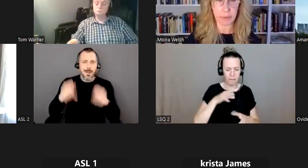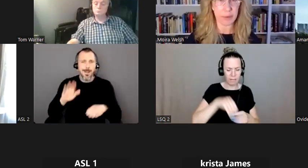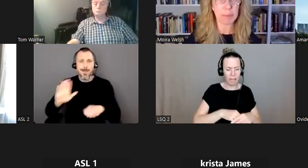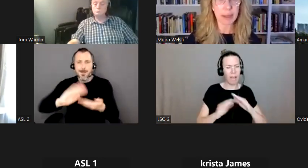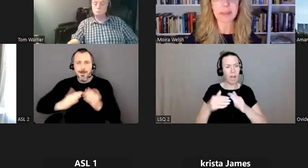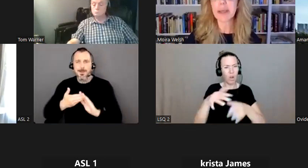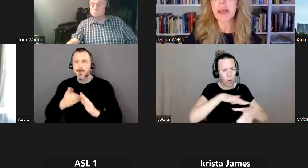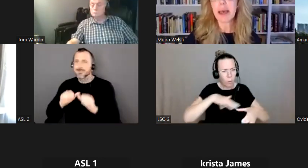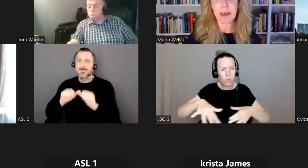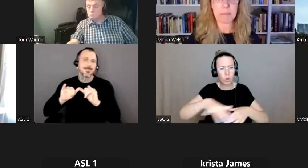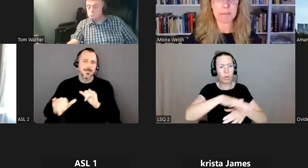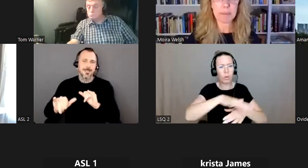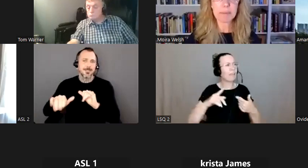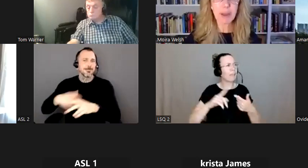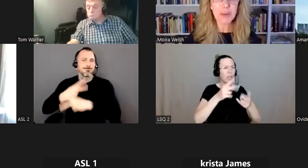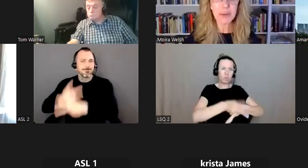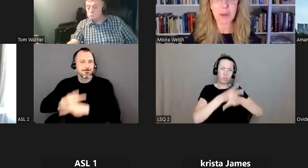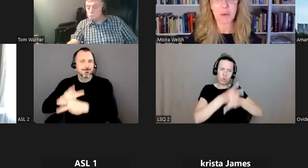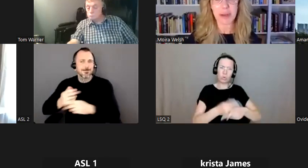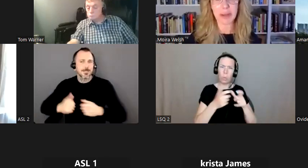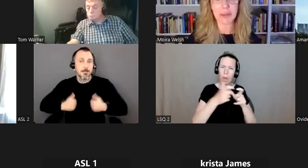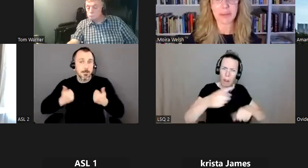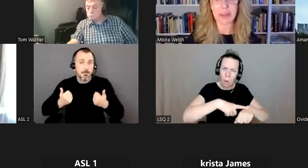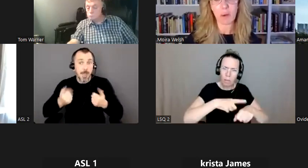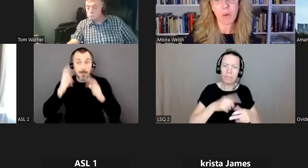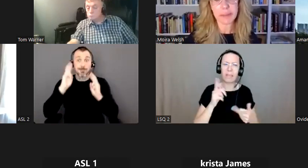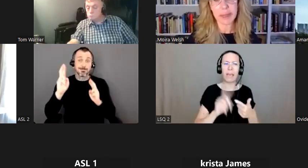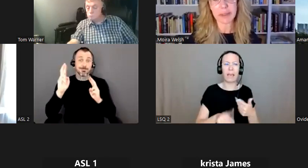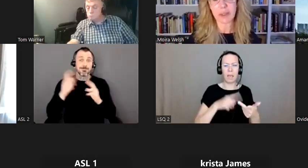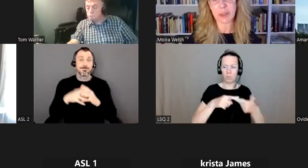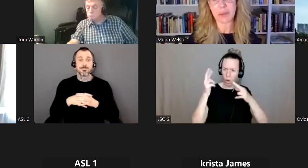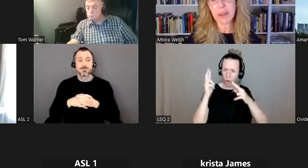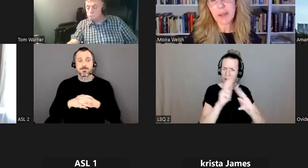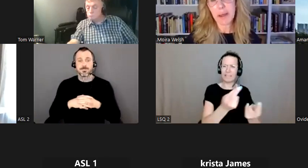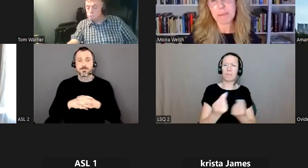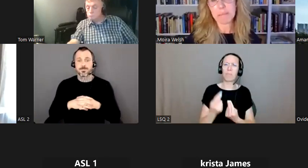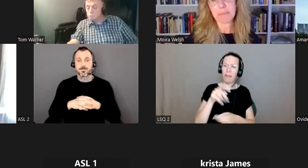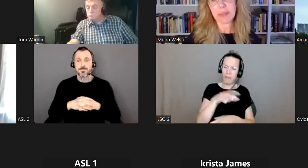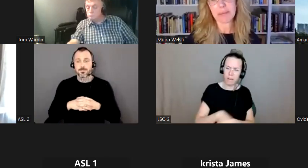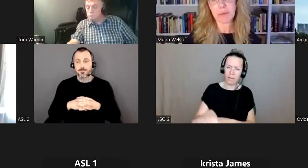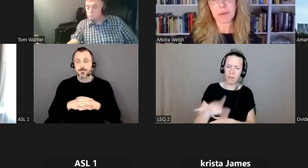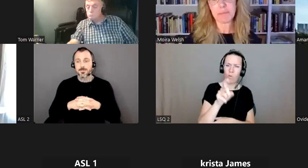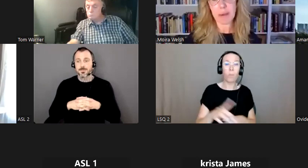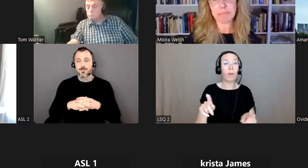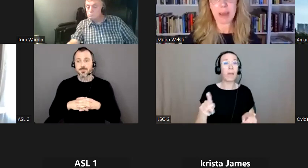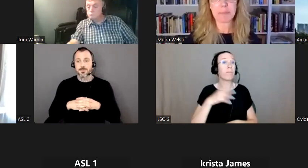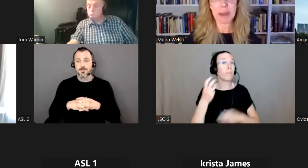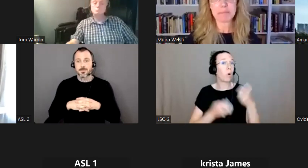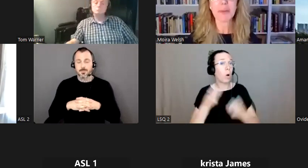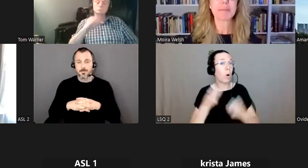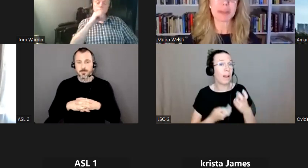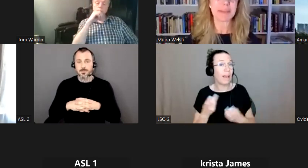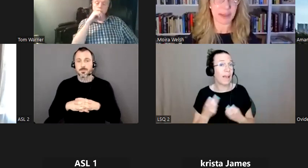with respect. But also, I think the whole entire issue is sort of bound